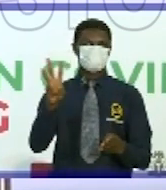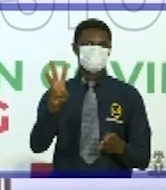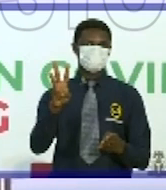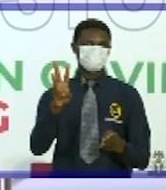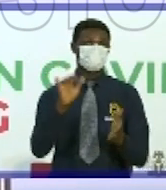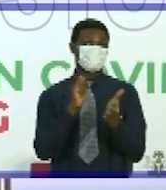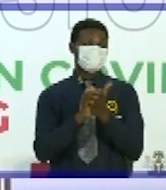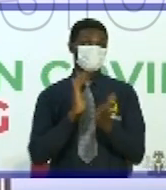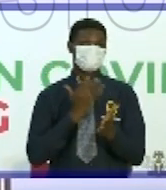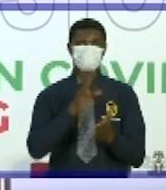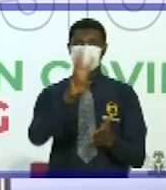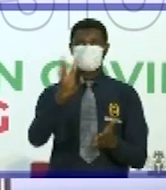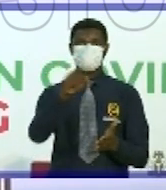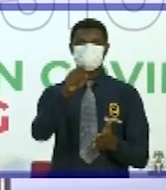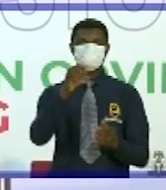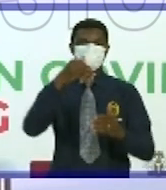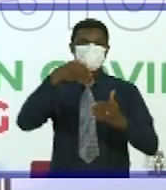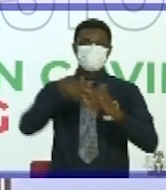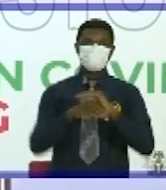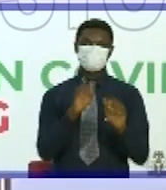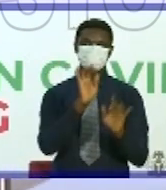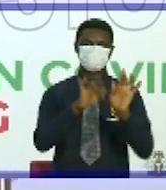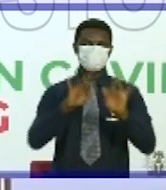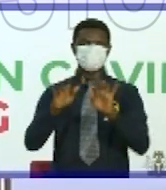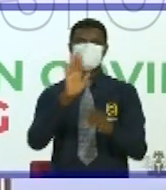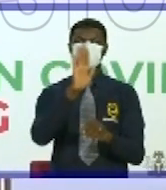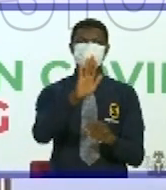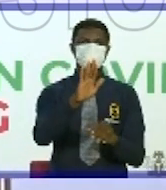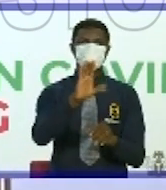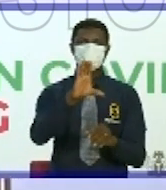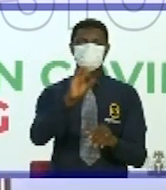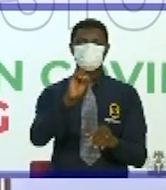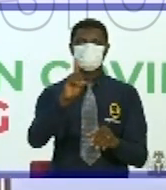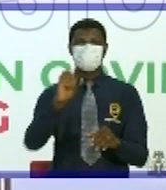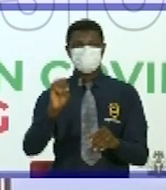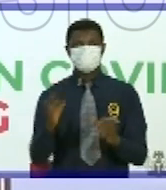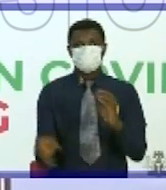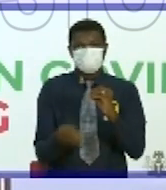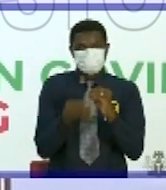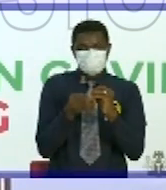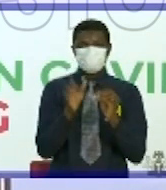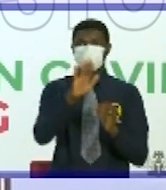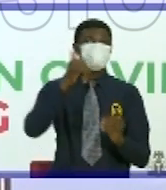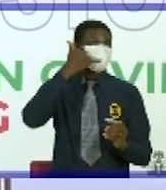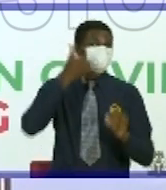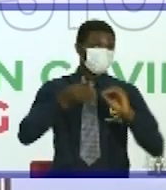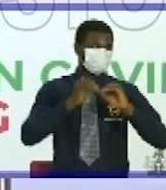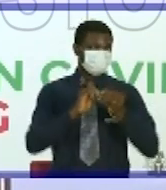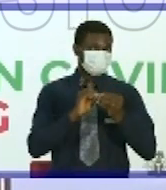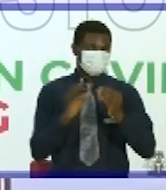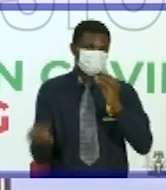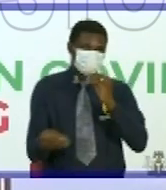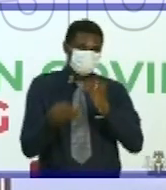in your code and also enter your phone number. This is just for double verification. And